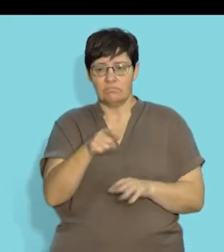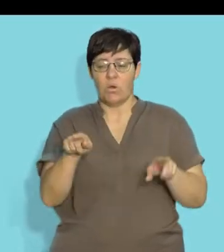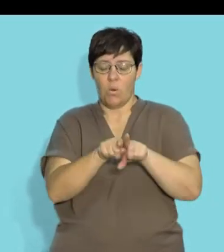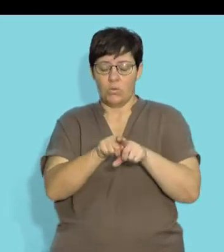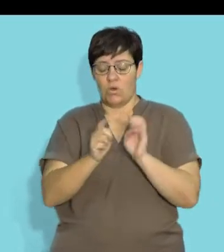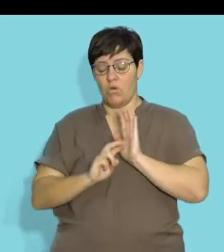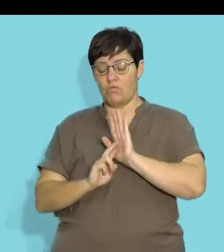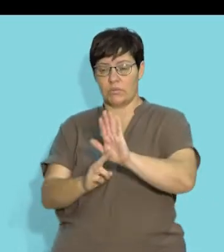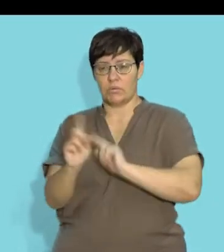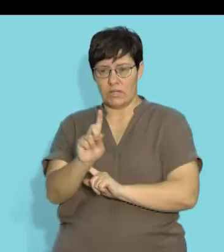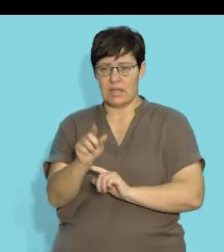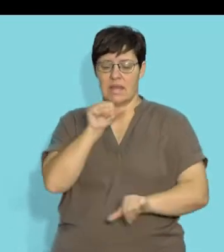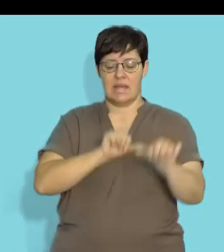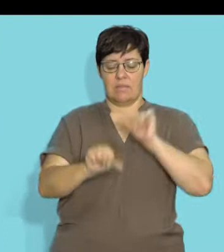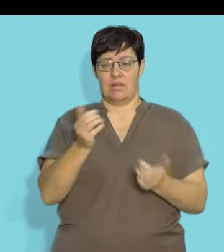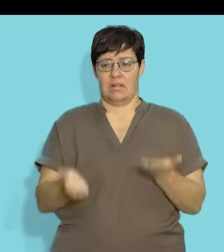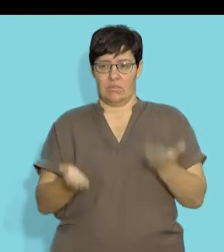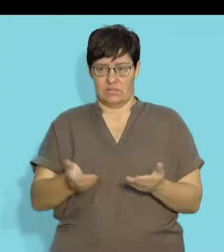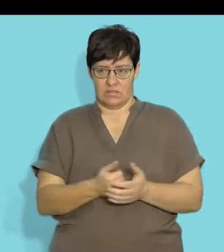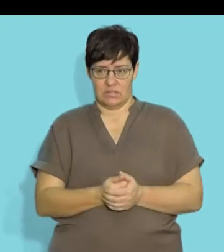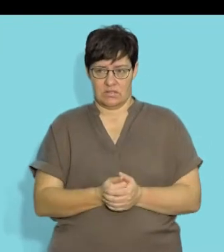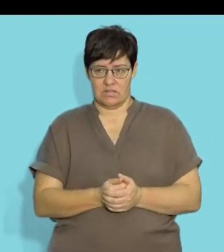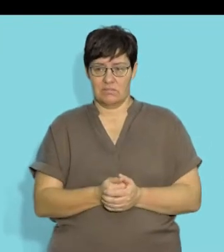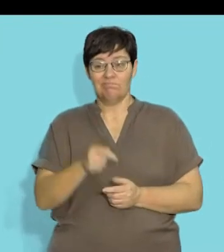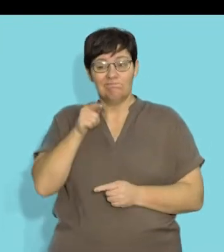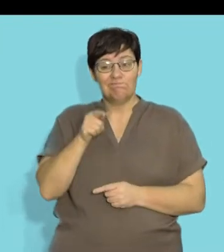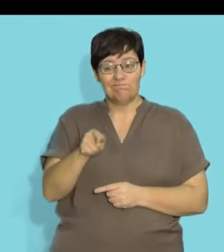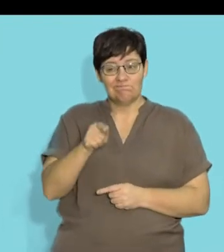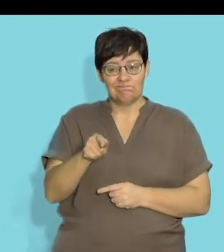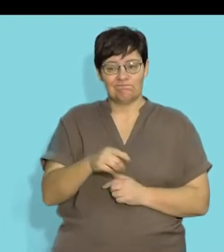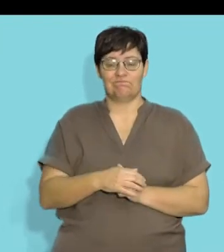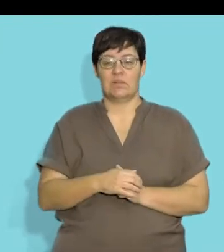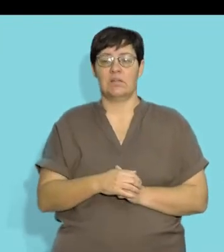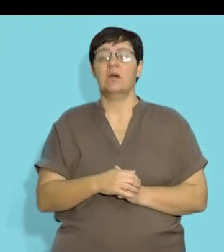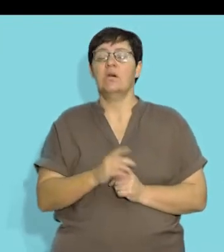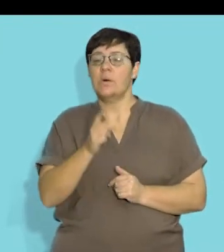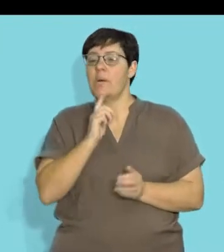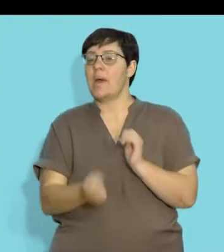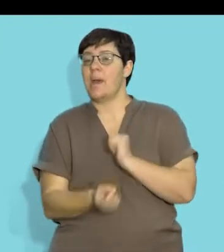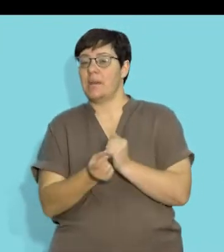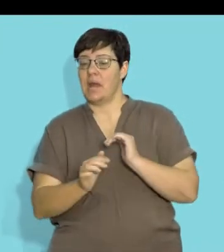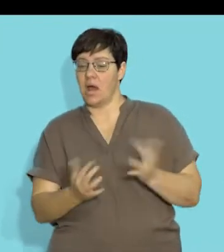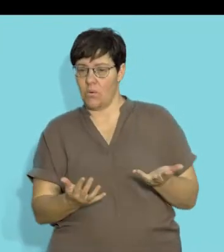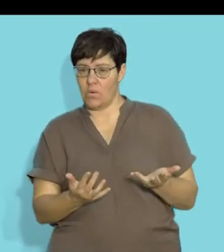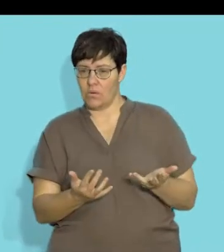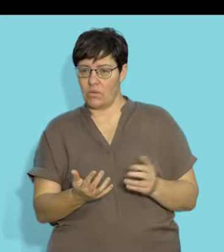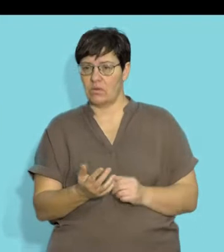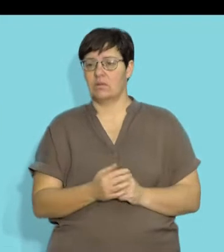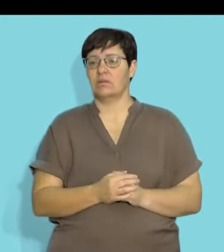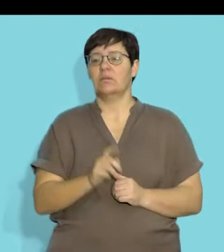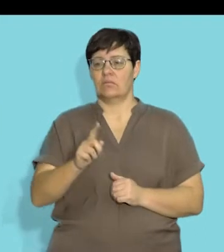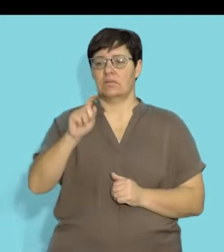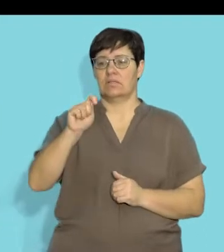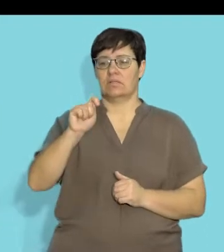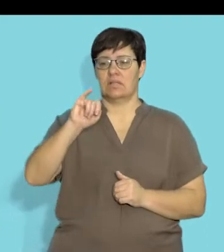in the form of chemical equations now, but in these chemical reactions, they will be taking place in the context of a